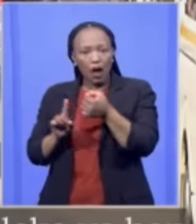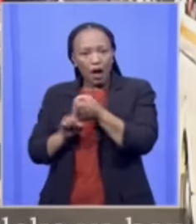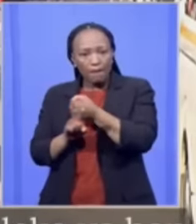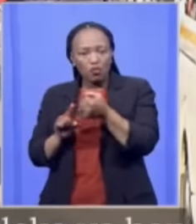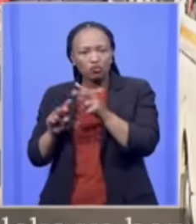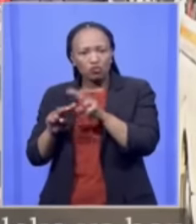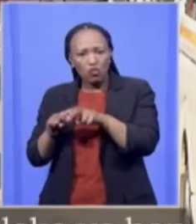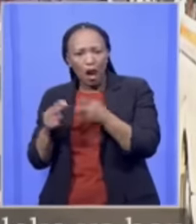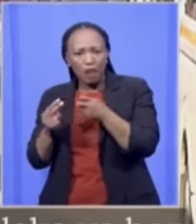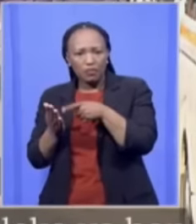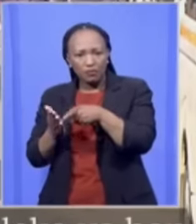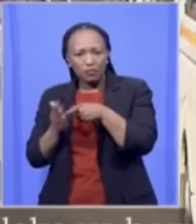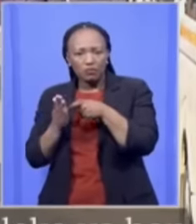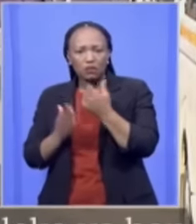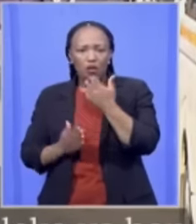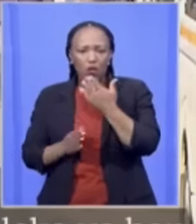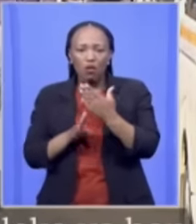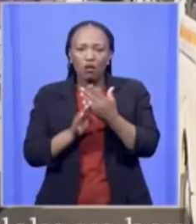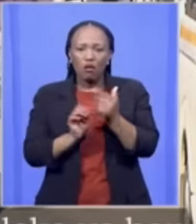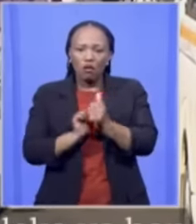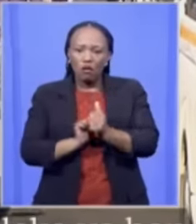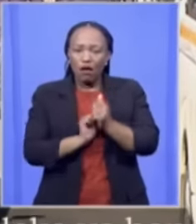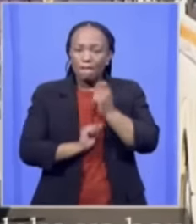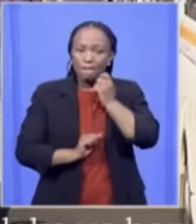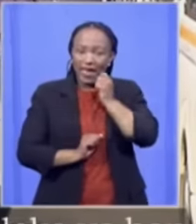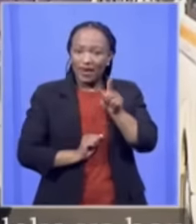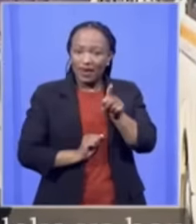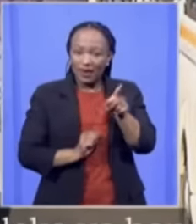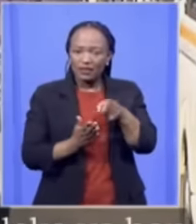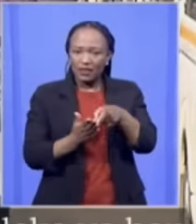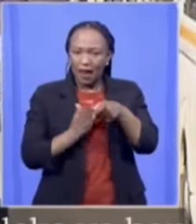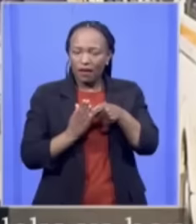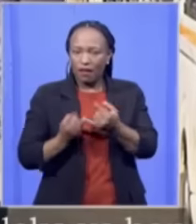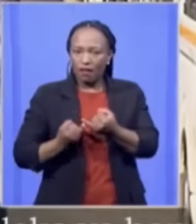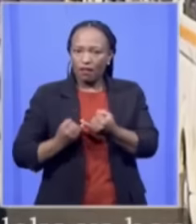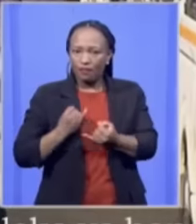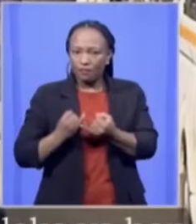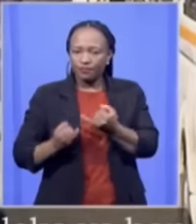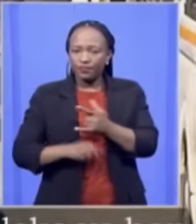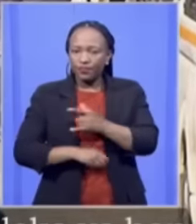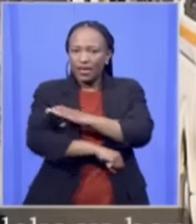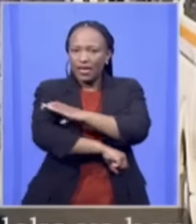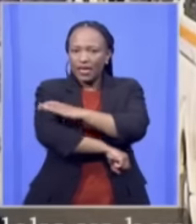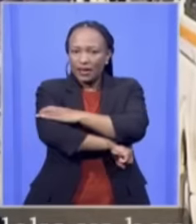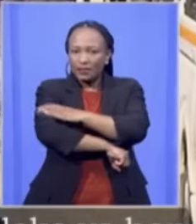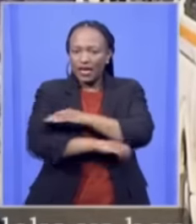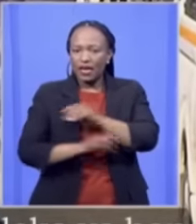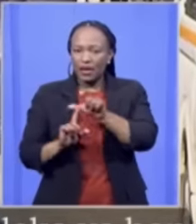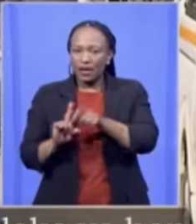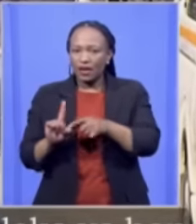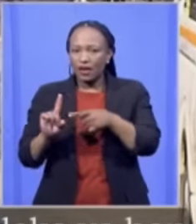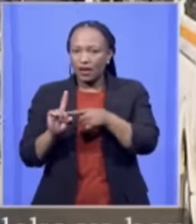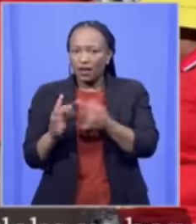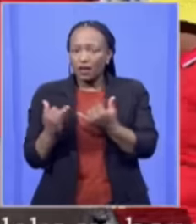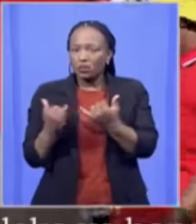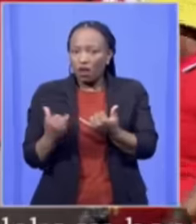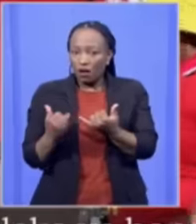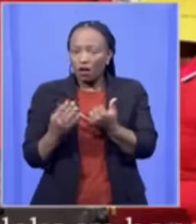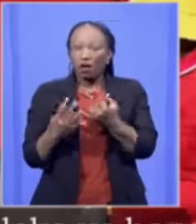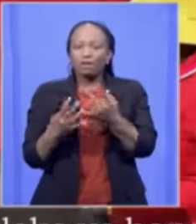tse di tswelediwang ke batlhankela bagolo ba banna. Kapteni wa mapodisi yo dingwaga di le 16 o golotswe ka beili ga